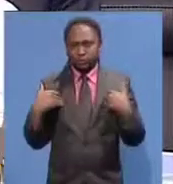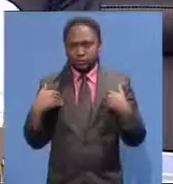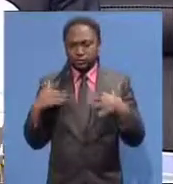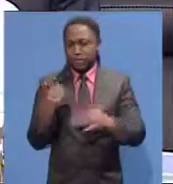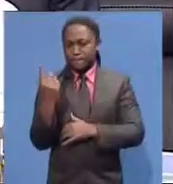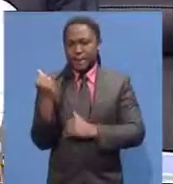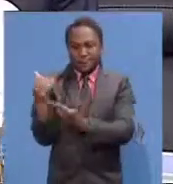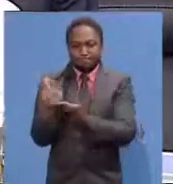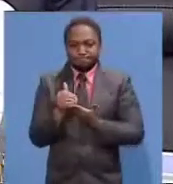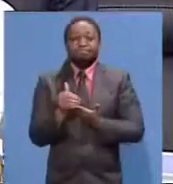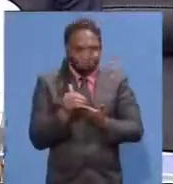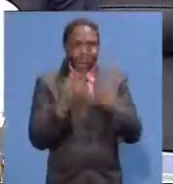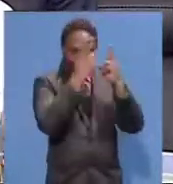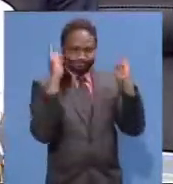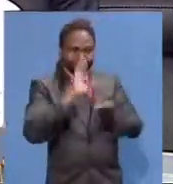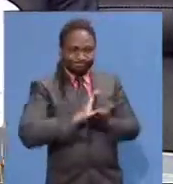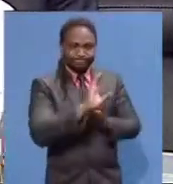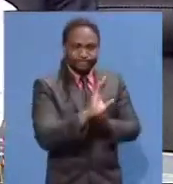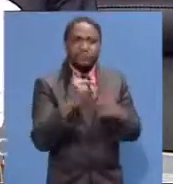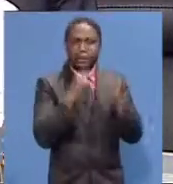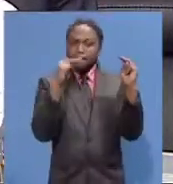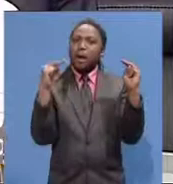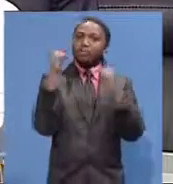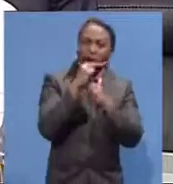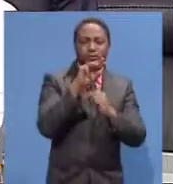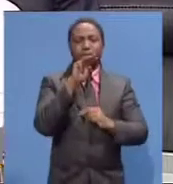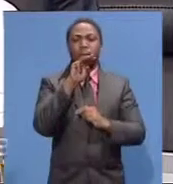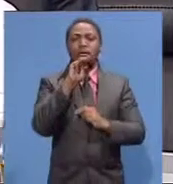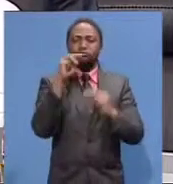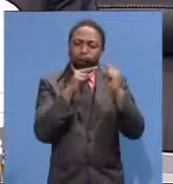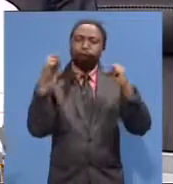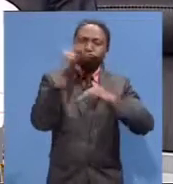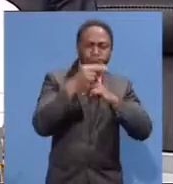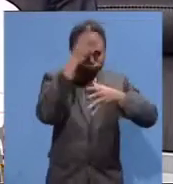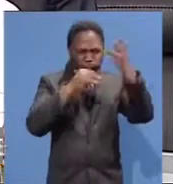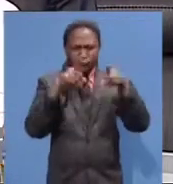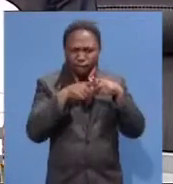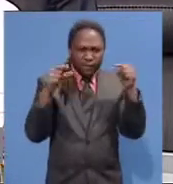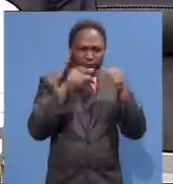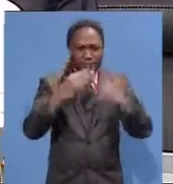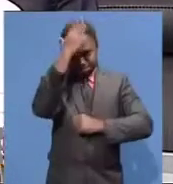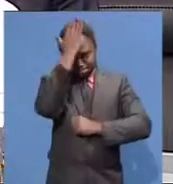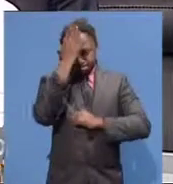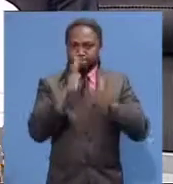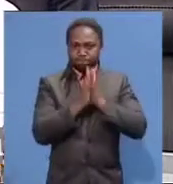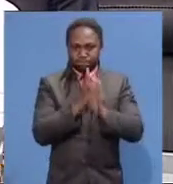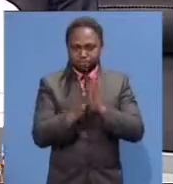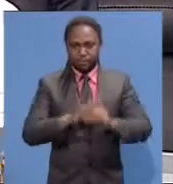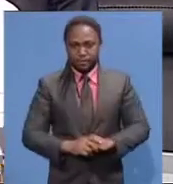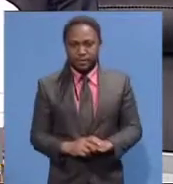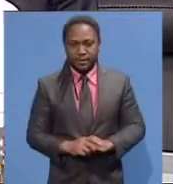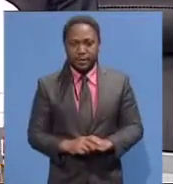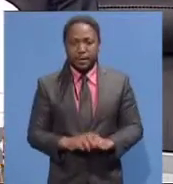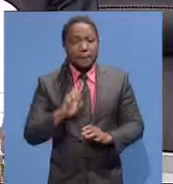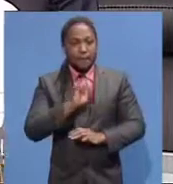back to school. So I went back, I did my honors, I did my masters, I graduated, and have gone on to study in all parts of the world. Because again, I think the example